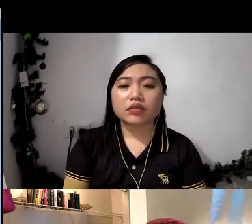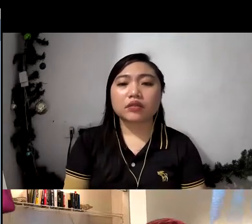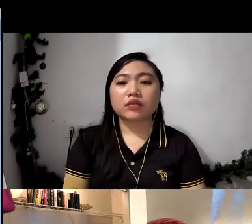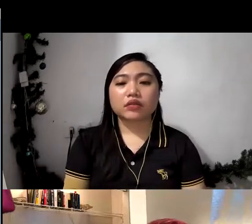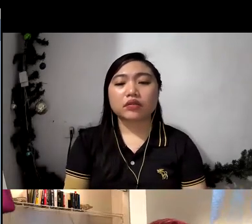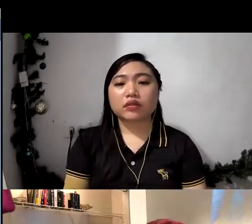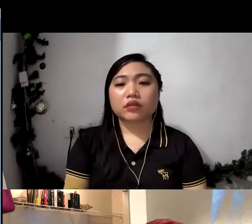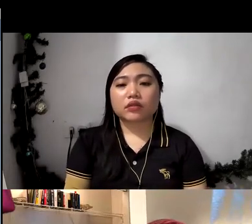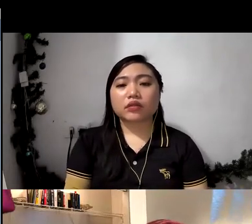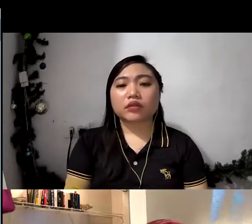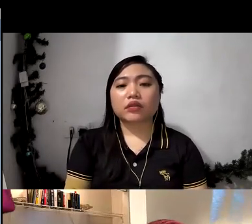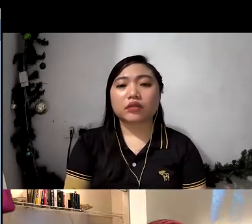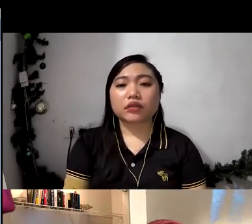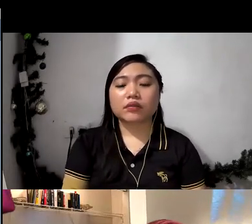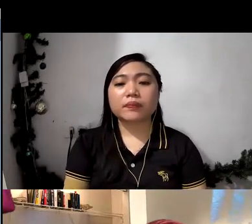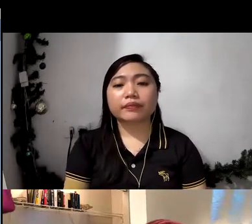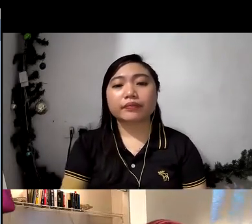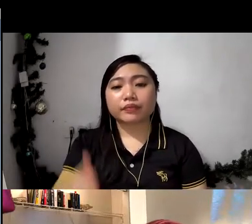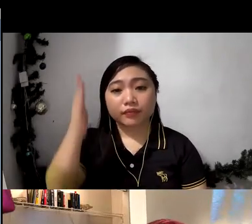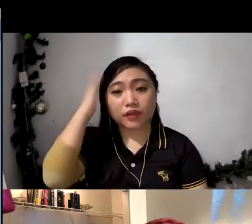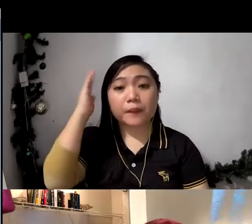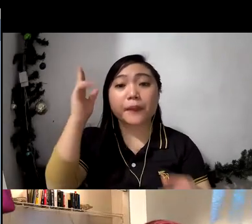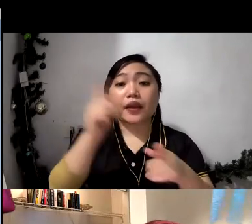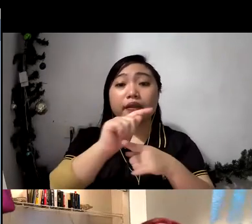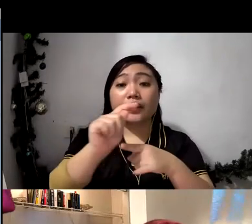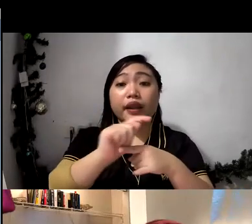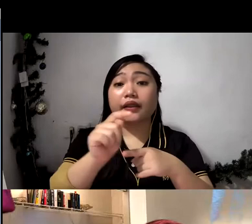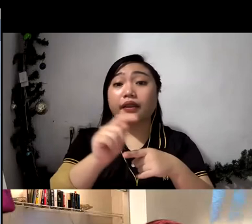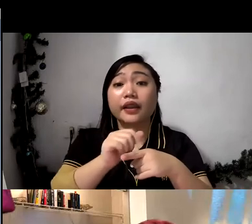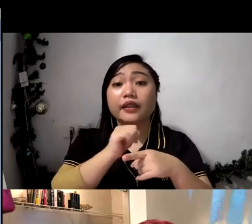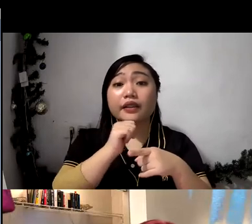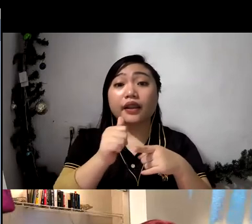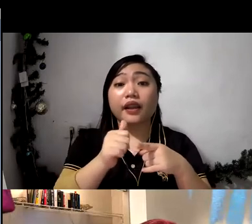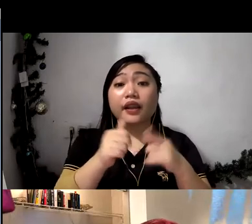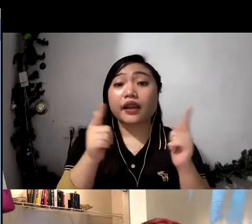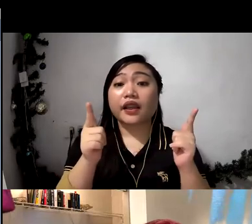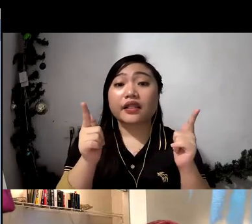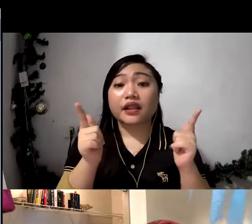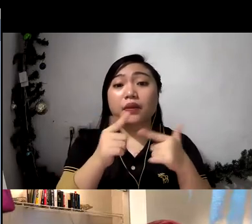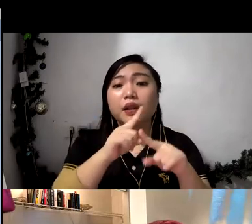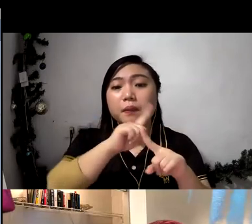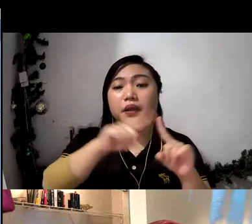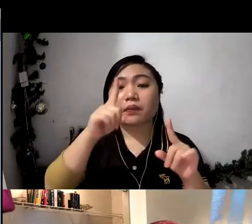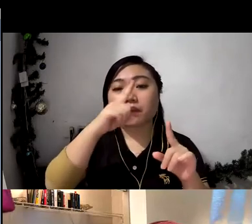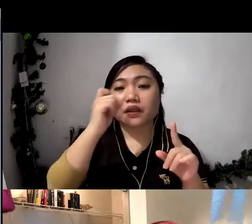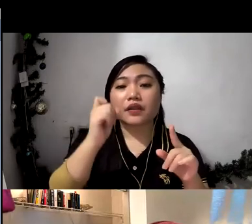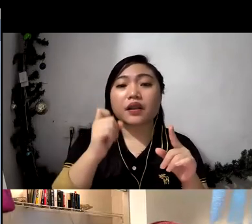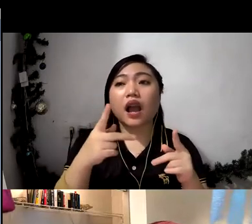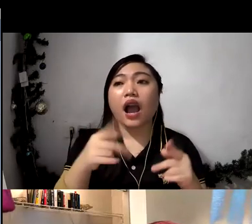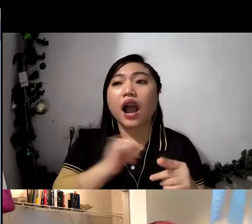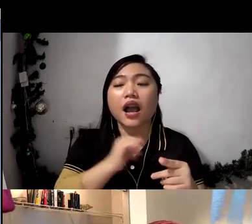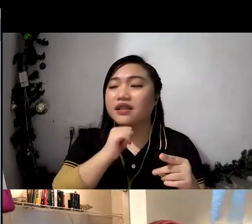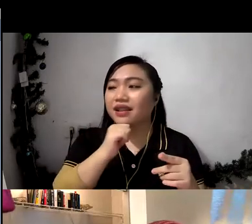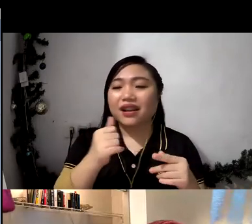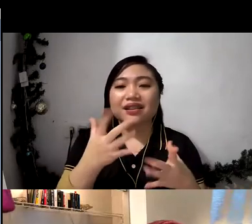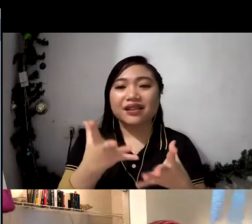that is, you know, very limited at alam kong hindi ito online, magsasalita ako, but because, you know, I don't want to offend anyone